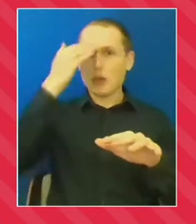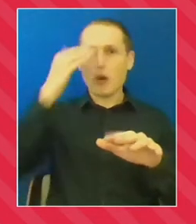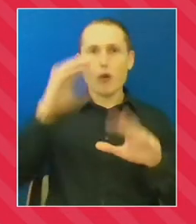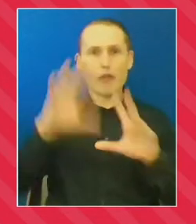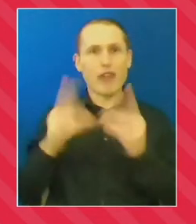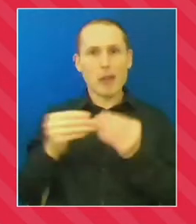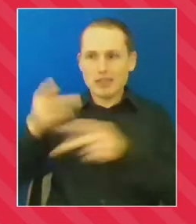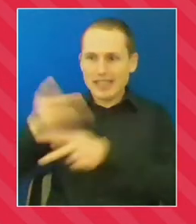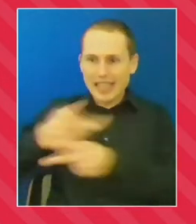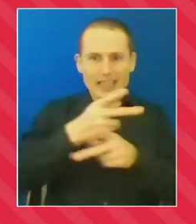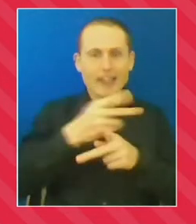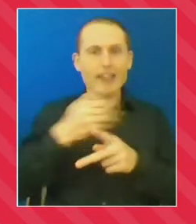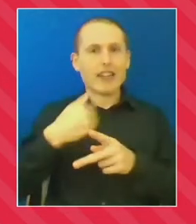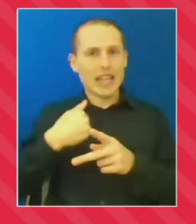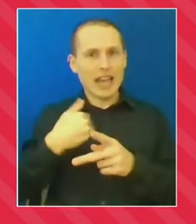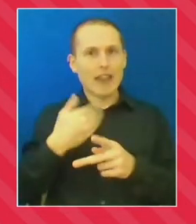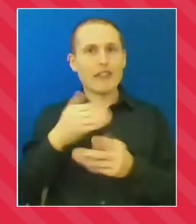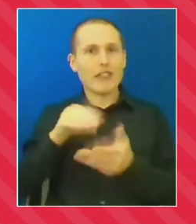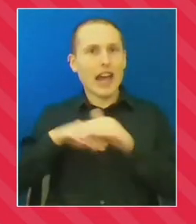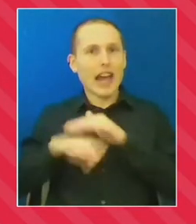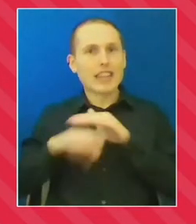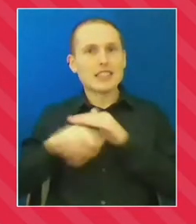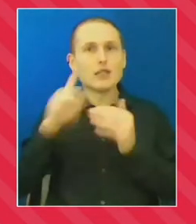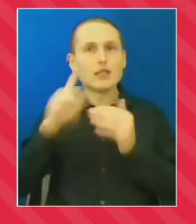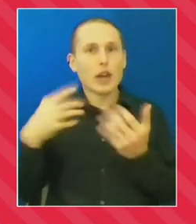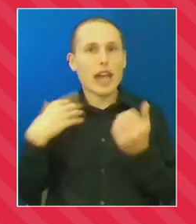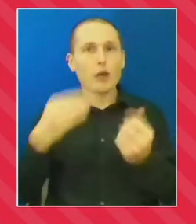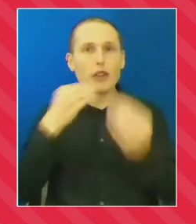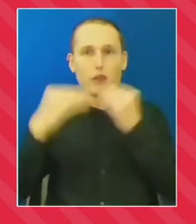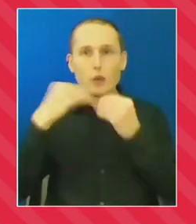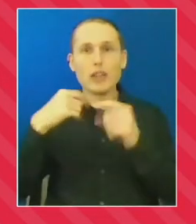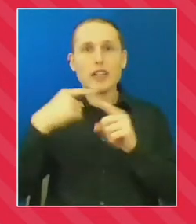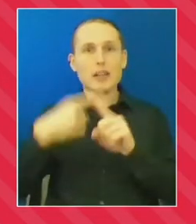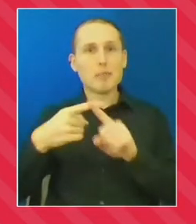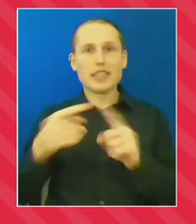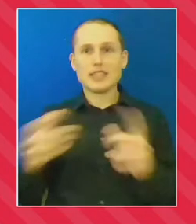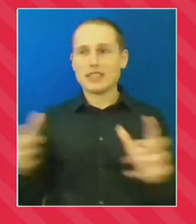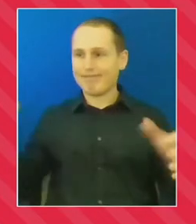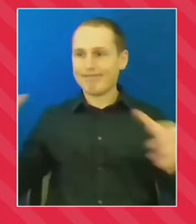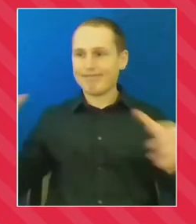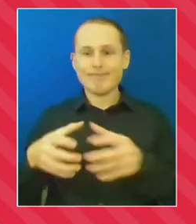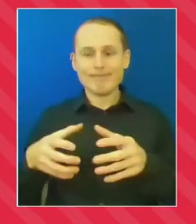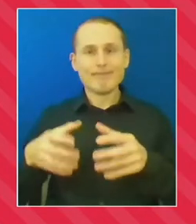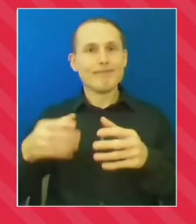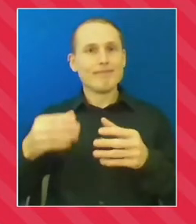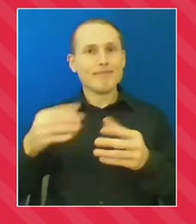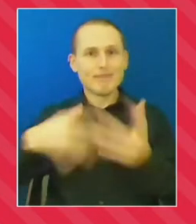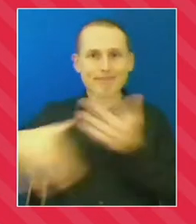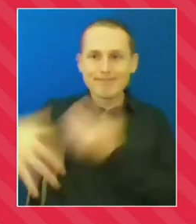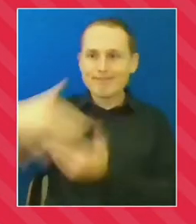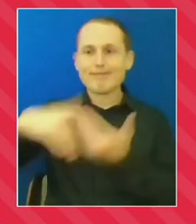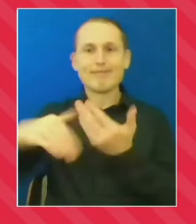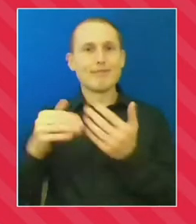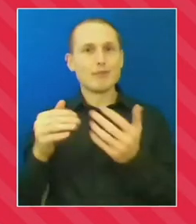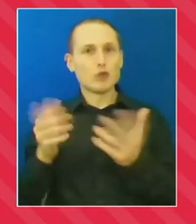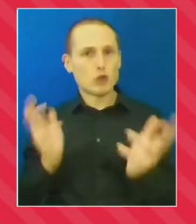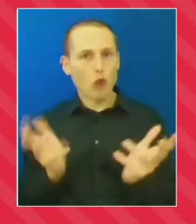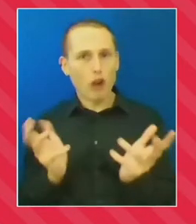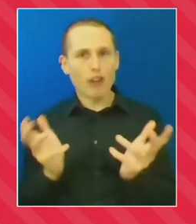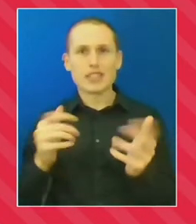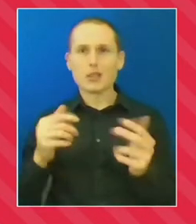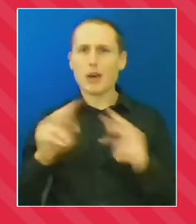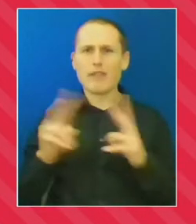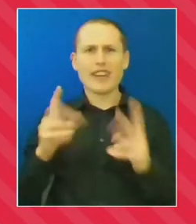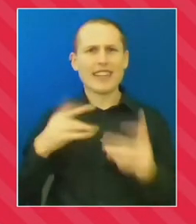they're being brought around the dinner table to share and to talk. Yeah. Very excited about what's come